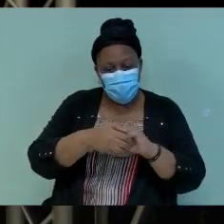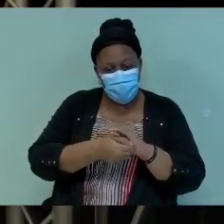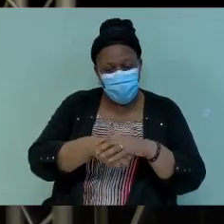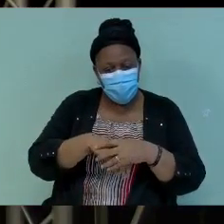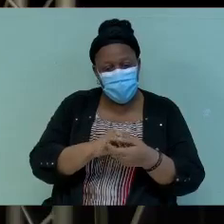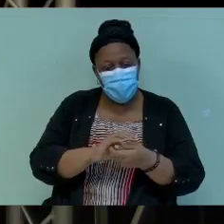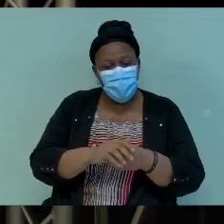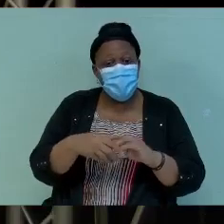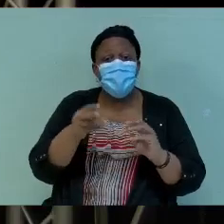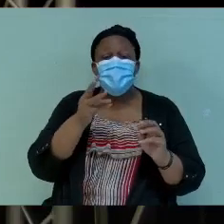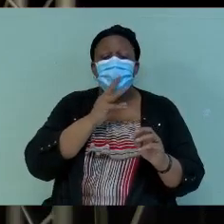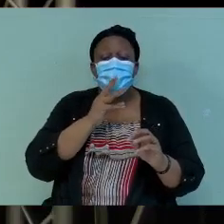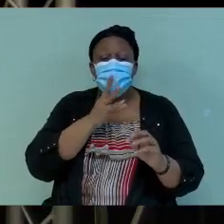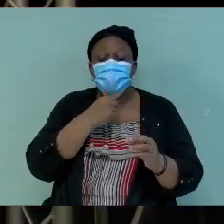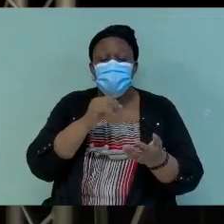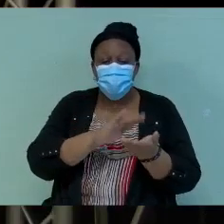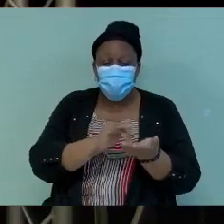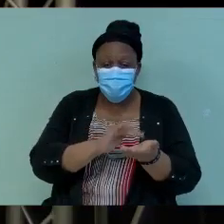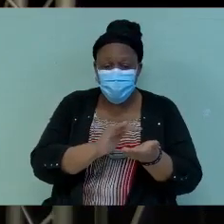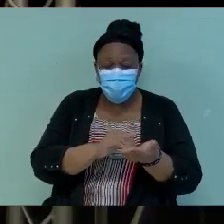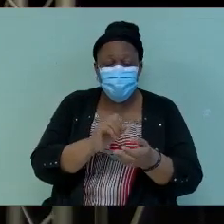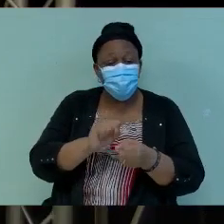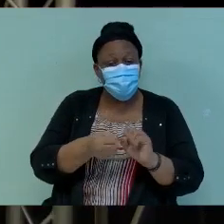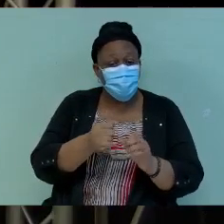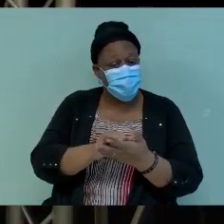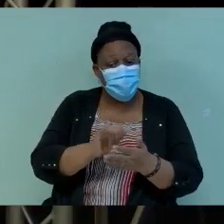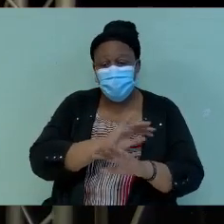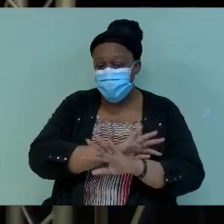their hands such that they can be kept safe.